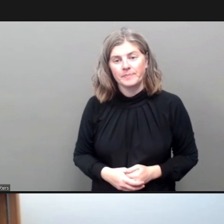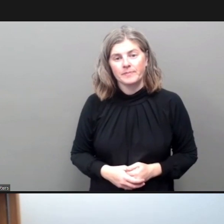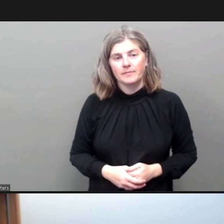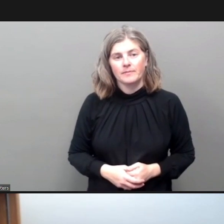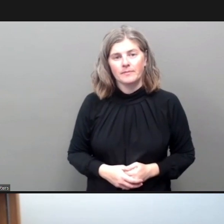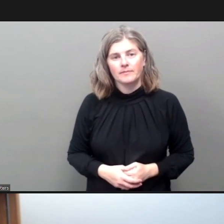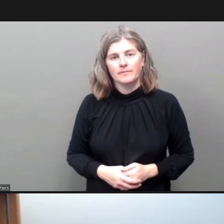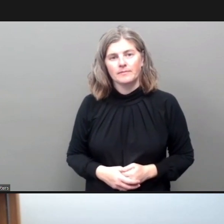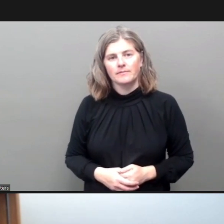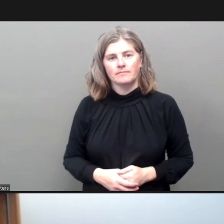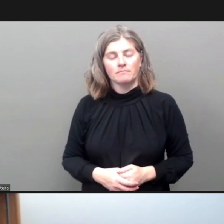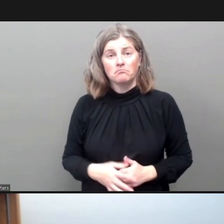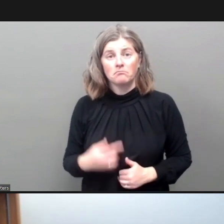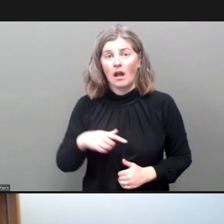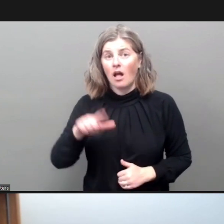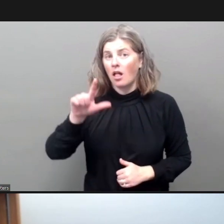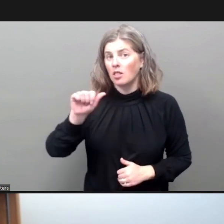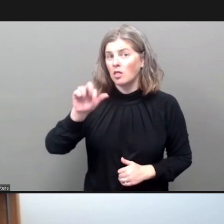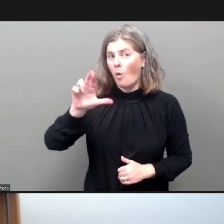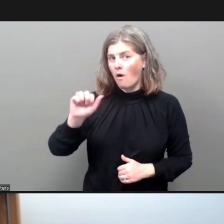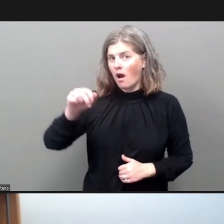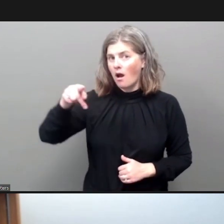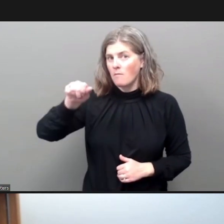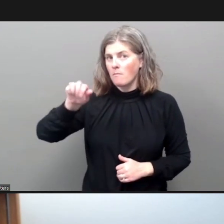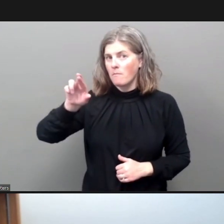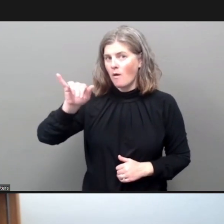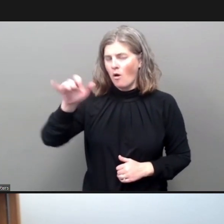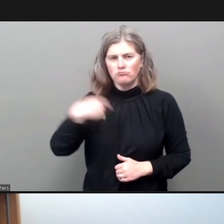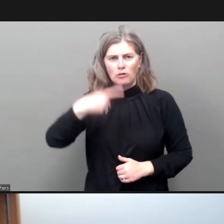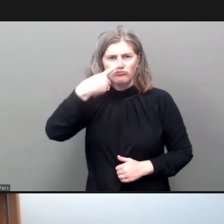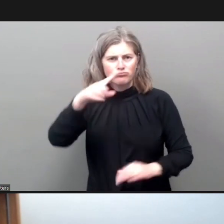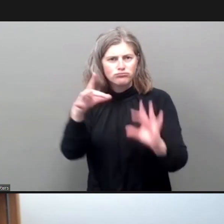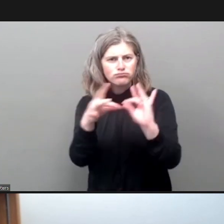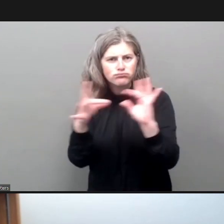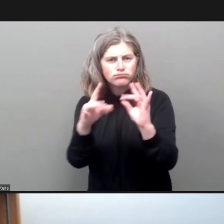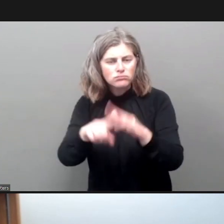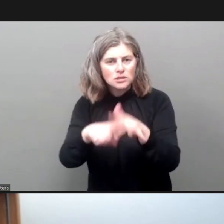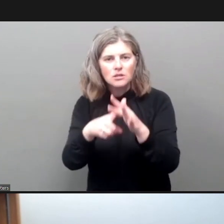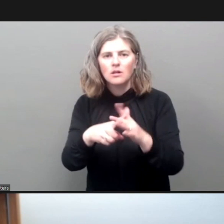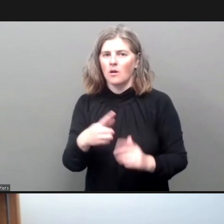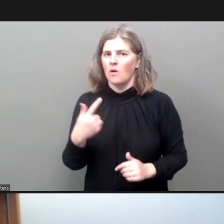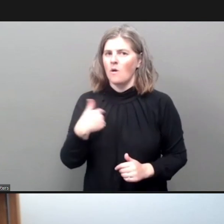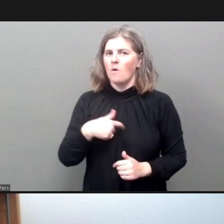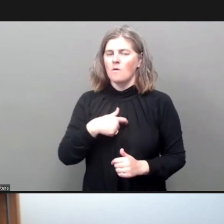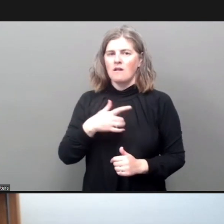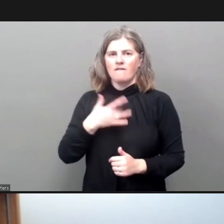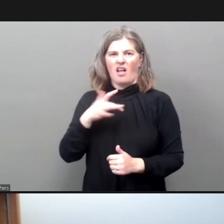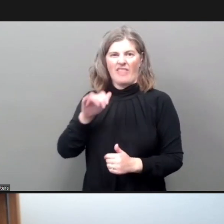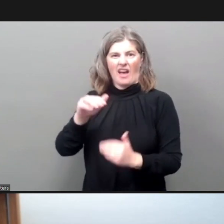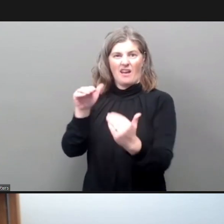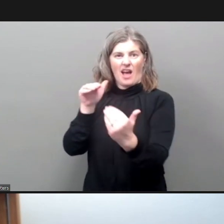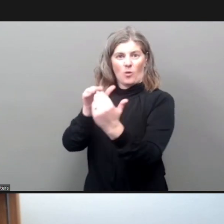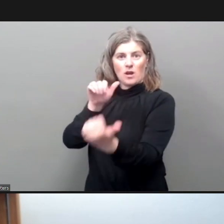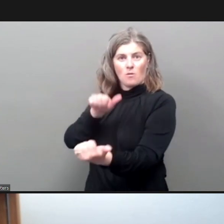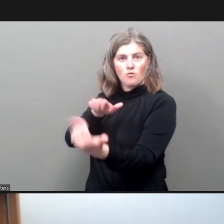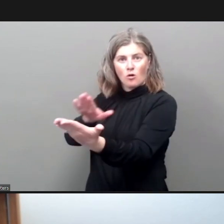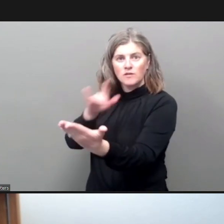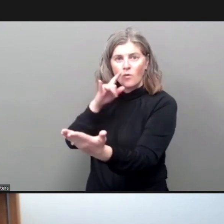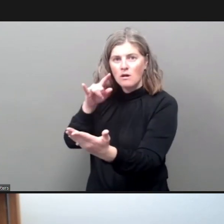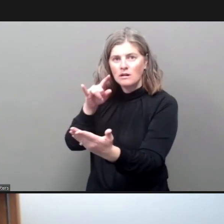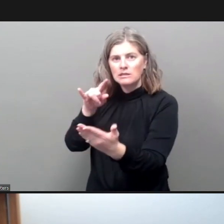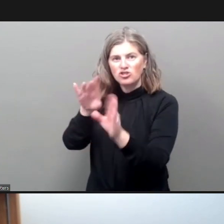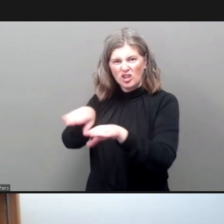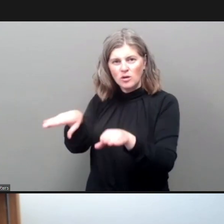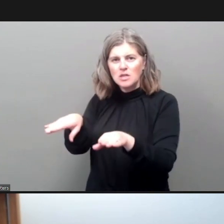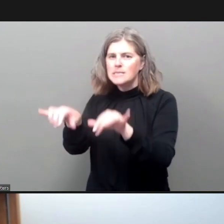Thanks. I can start on that. We definitely feel the equity approach for kids is similar to